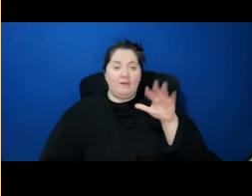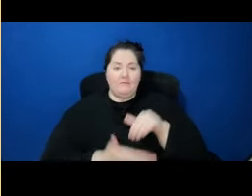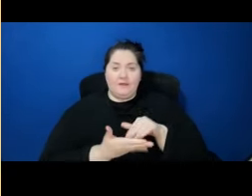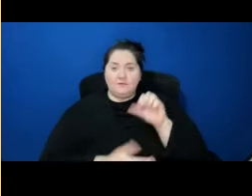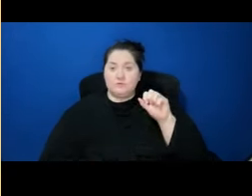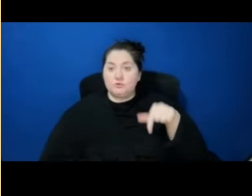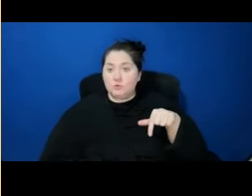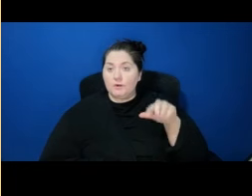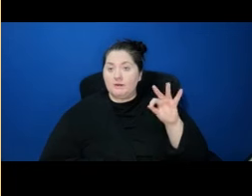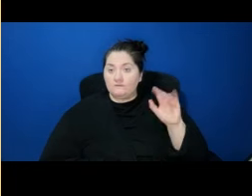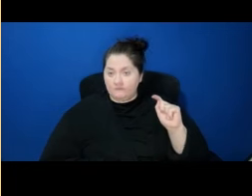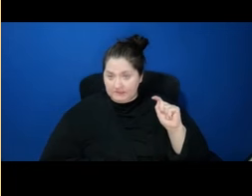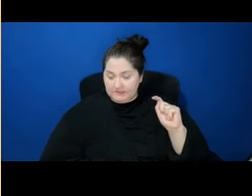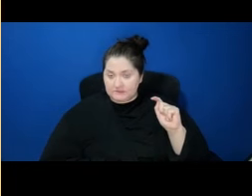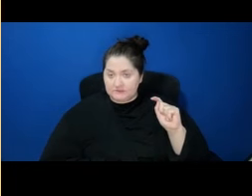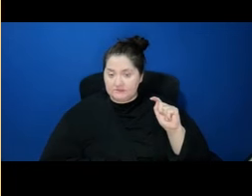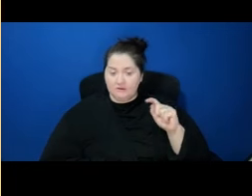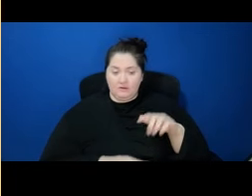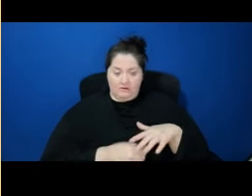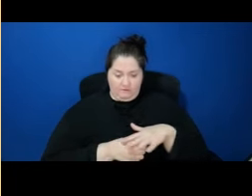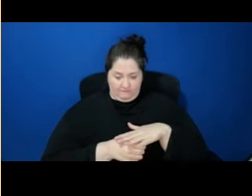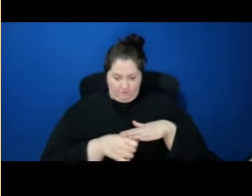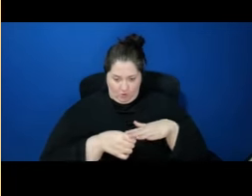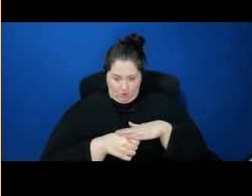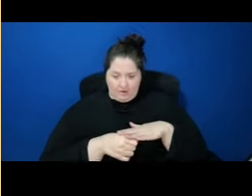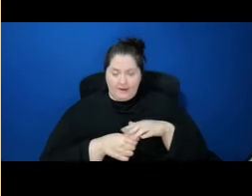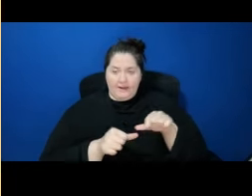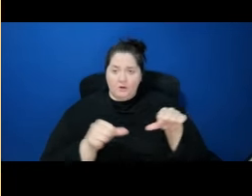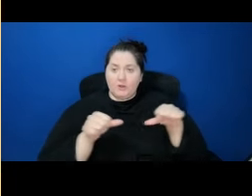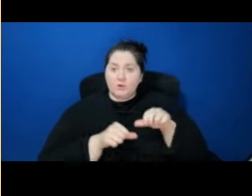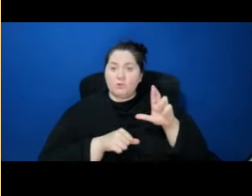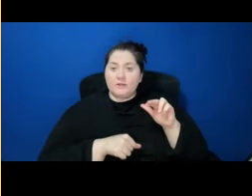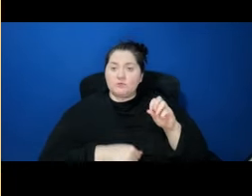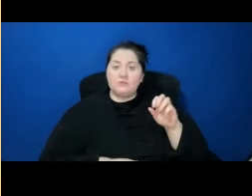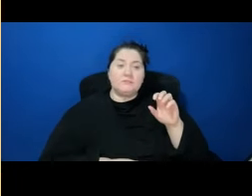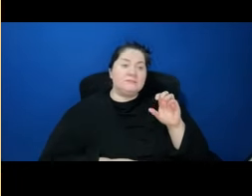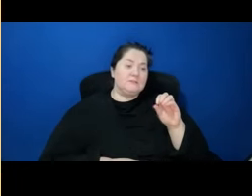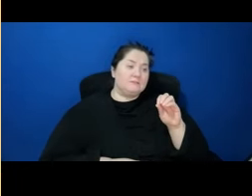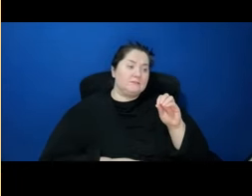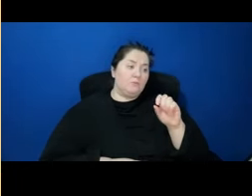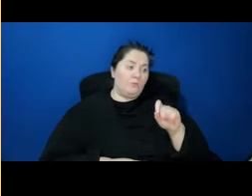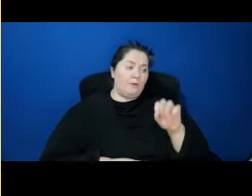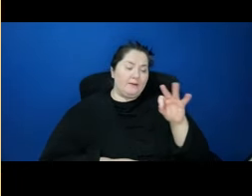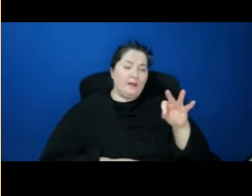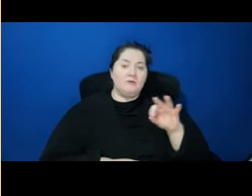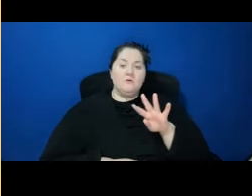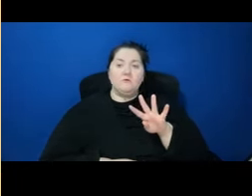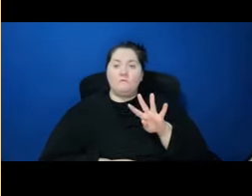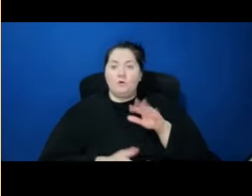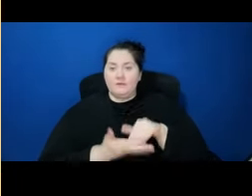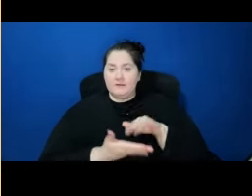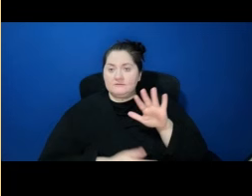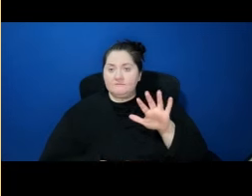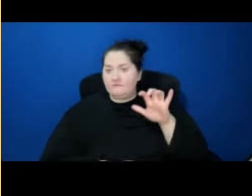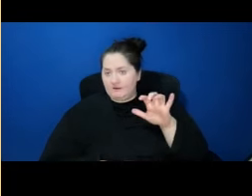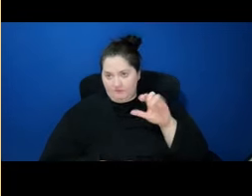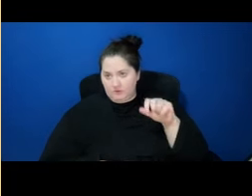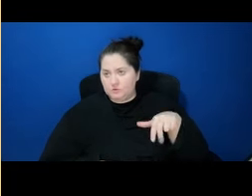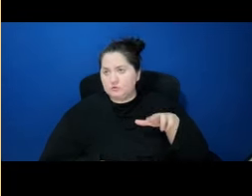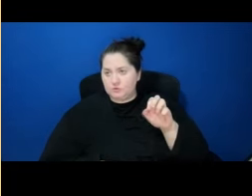lot, a floor area ratio of 0.9 would allow 4,500 square feet of